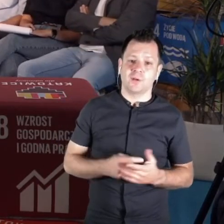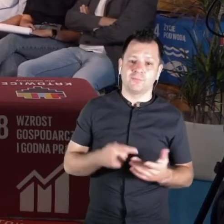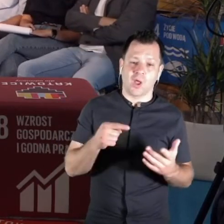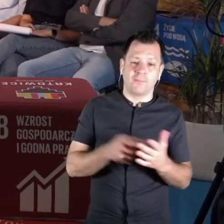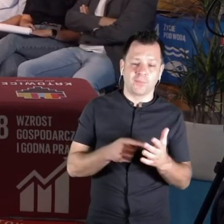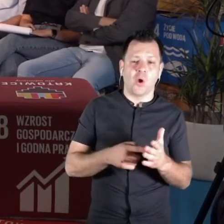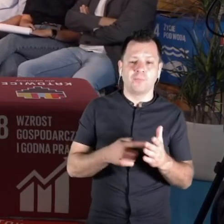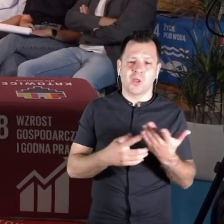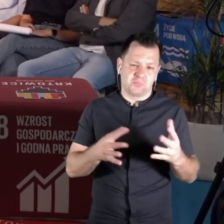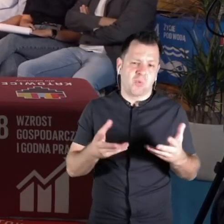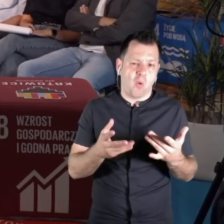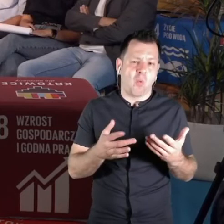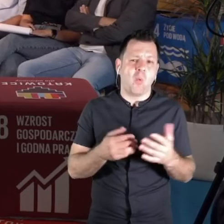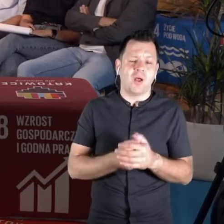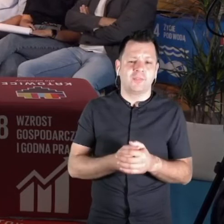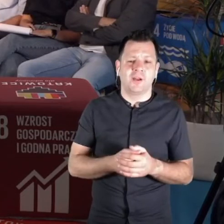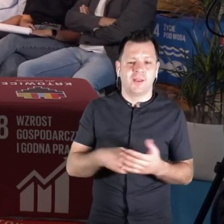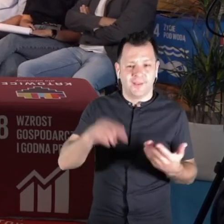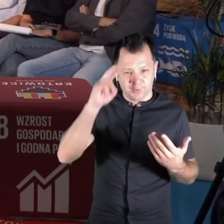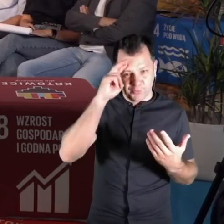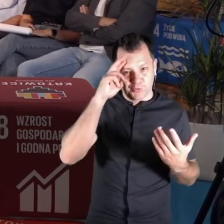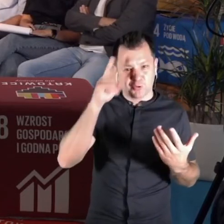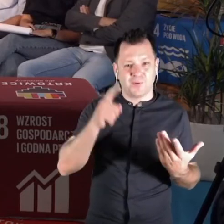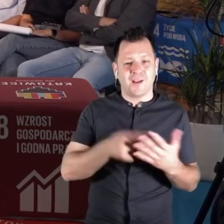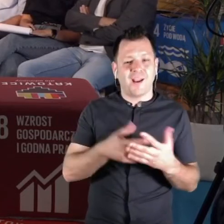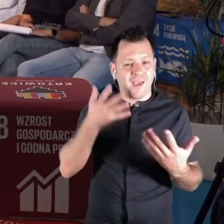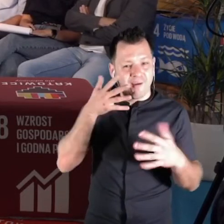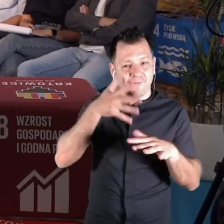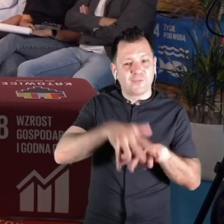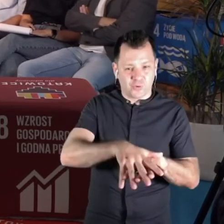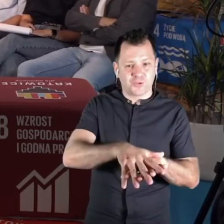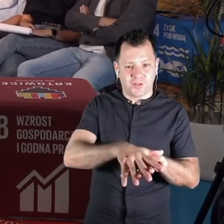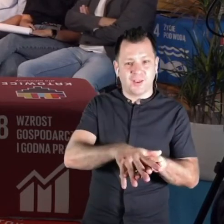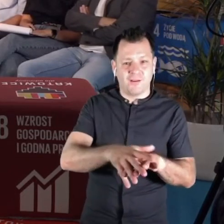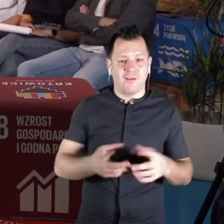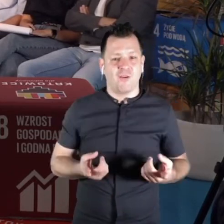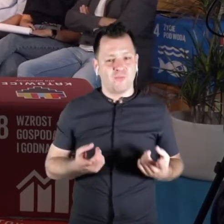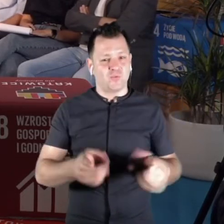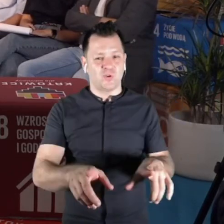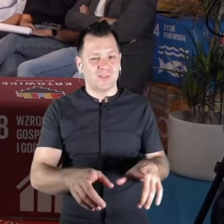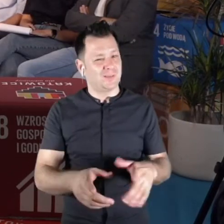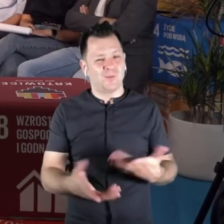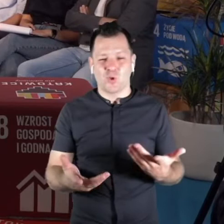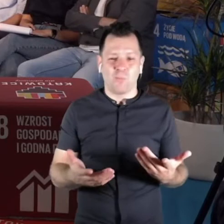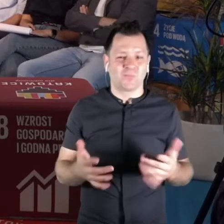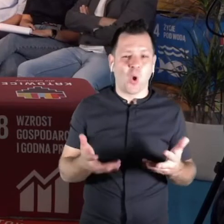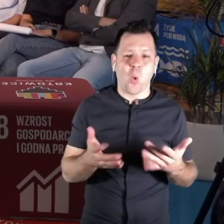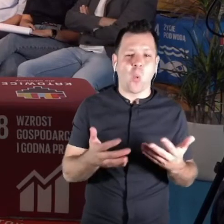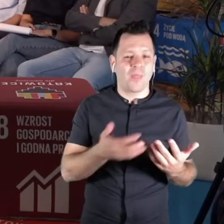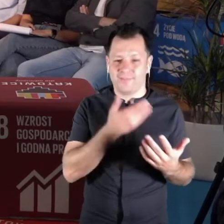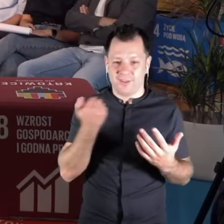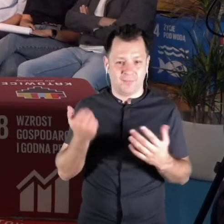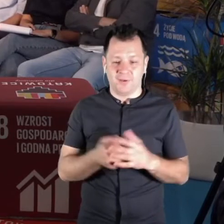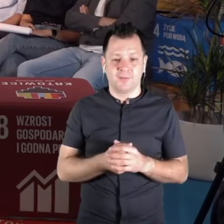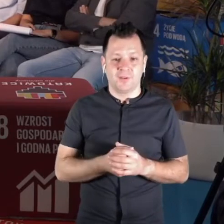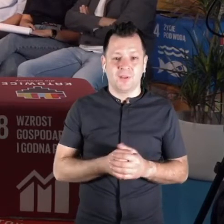own organization is sometimes not so easy, and let alone for the administration, right? So if you are familiar with